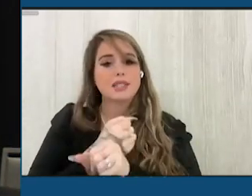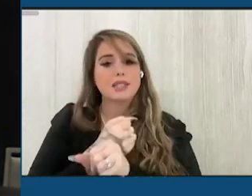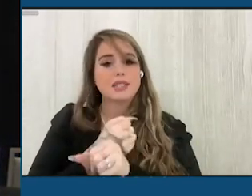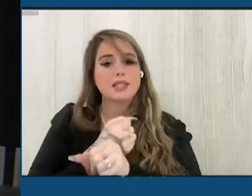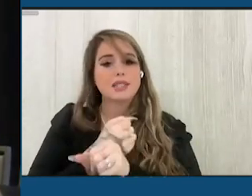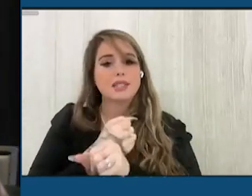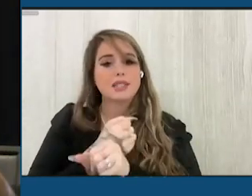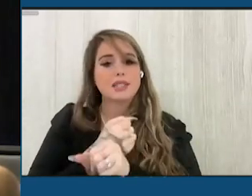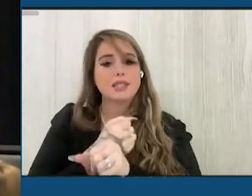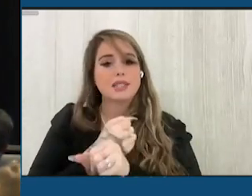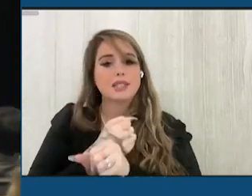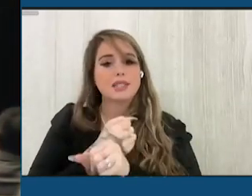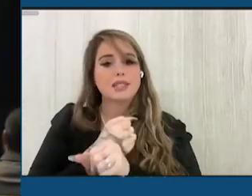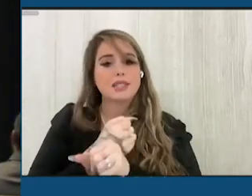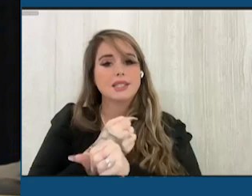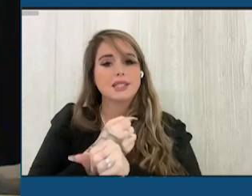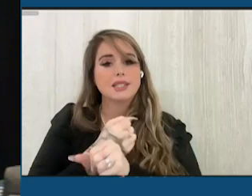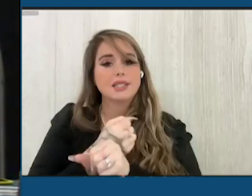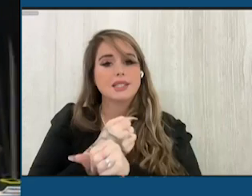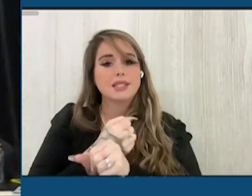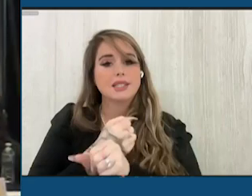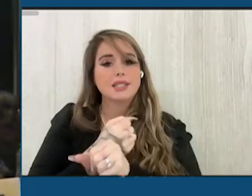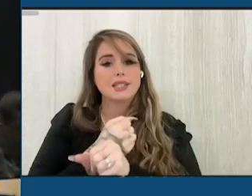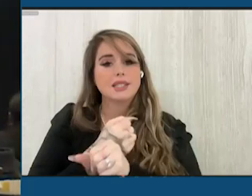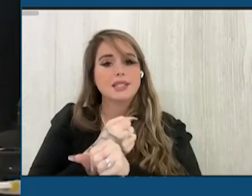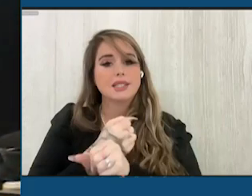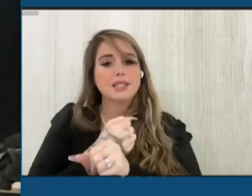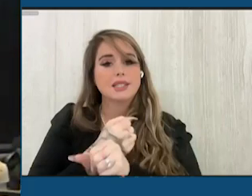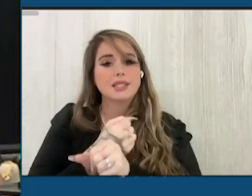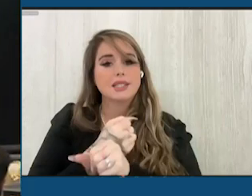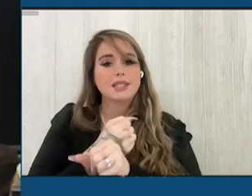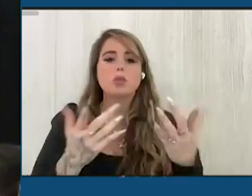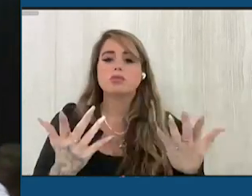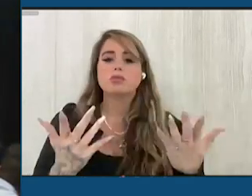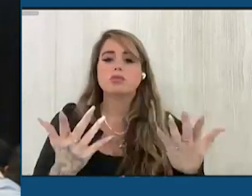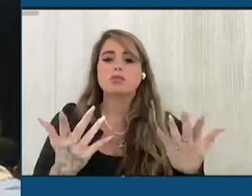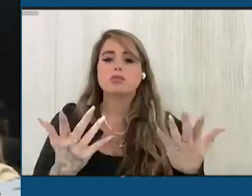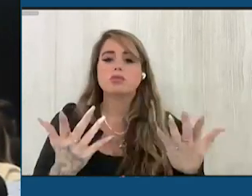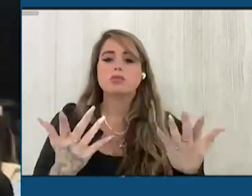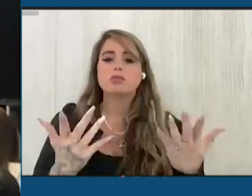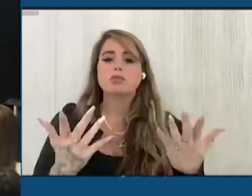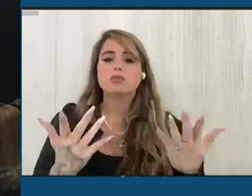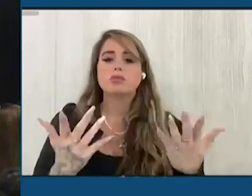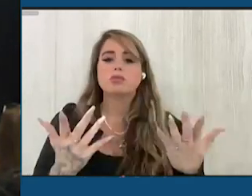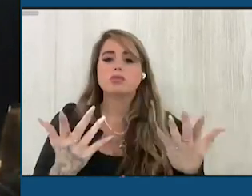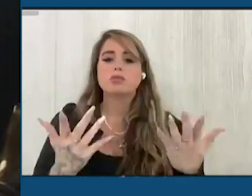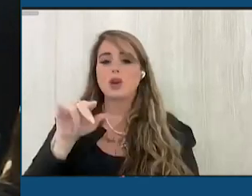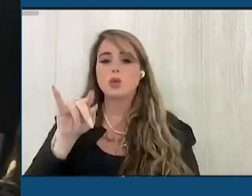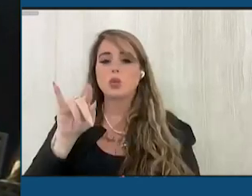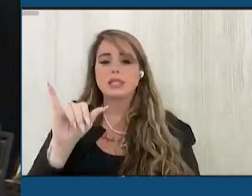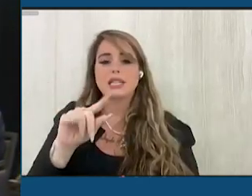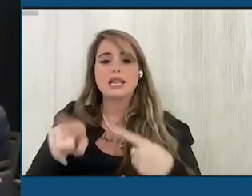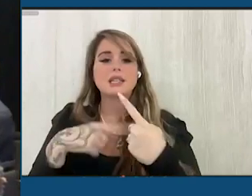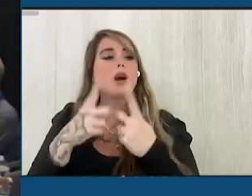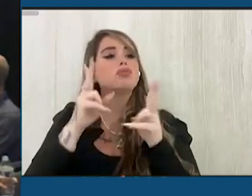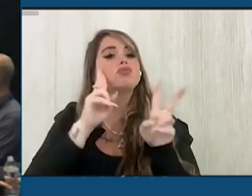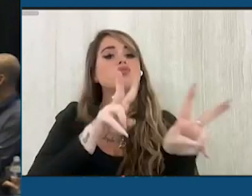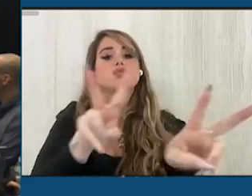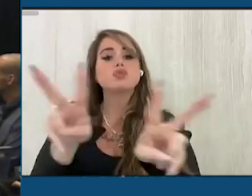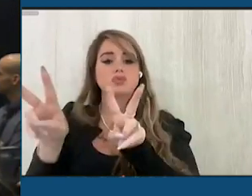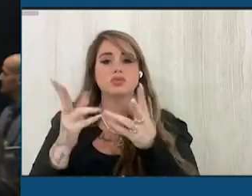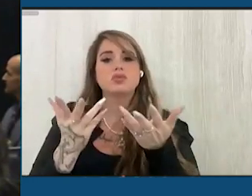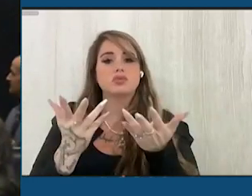heard. That's got to be the goal, that every child, equity has to be about when you look across the board, if